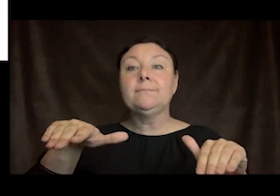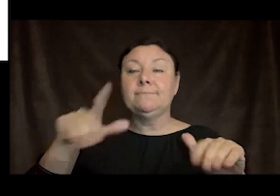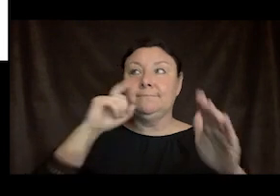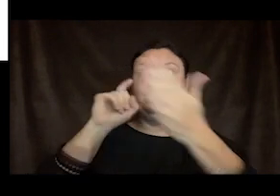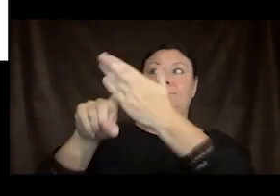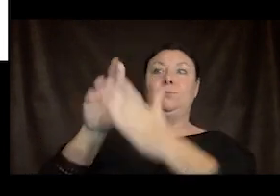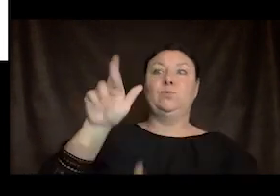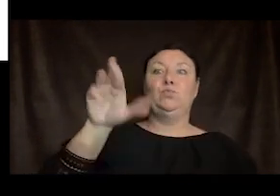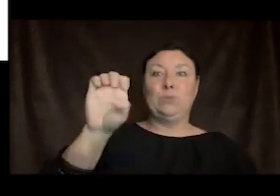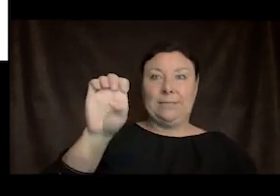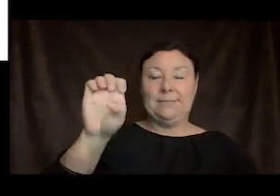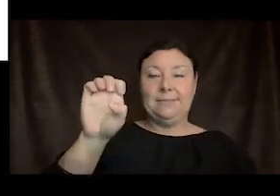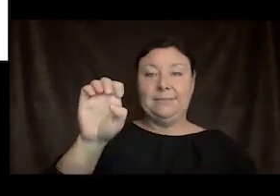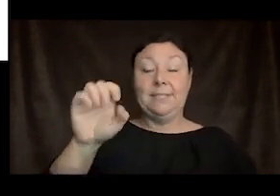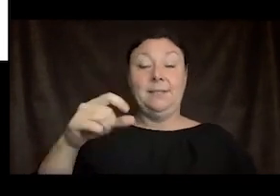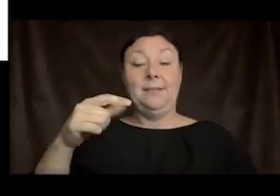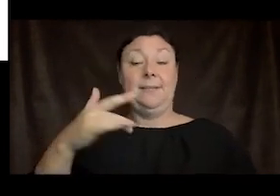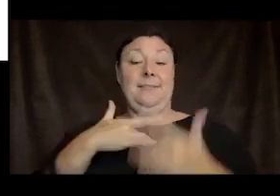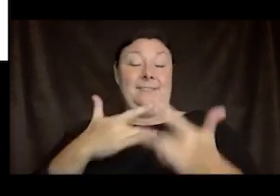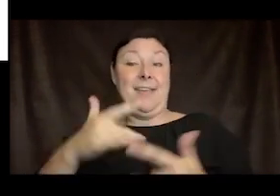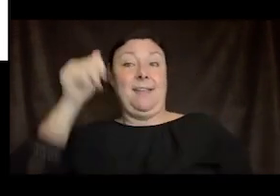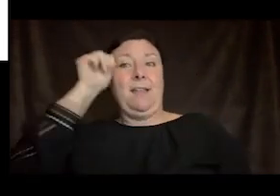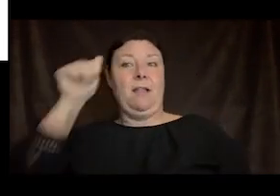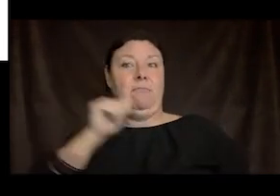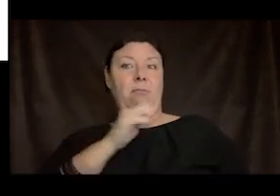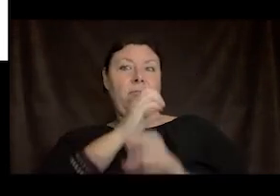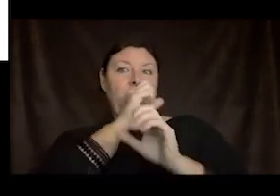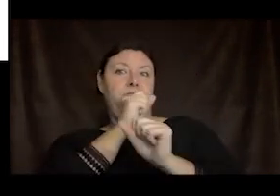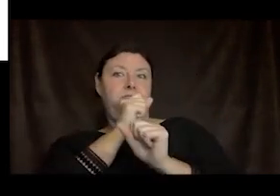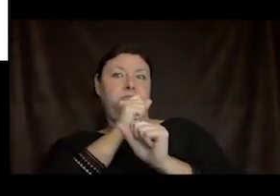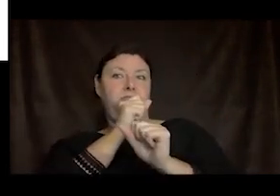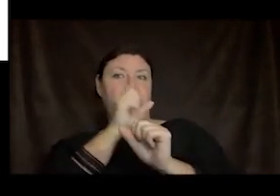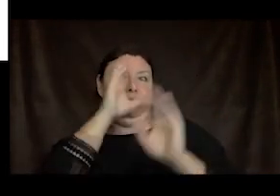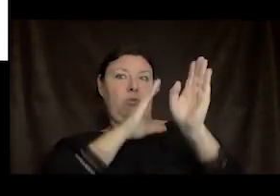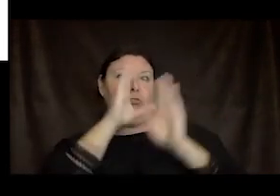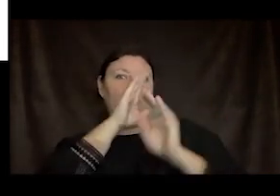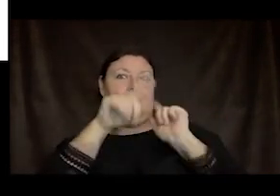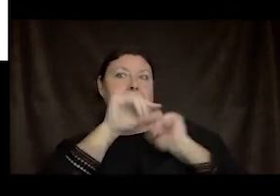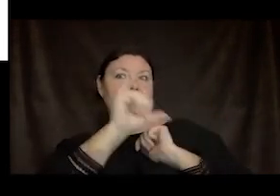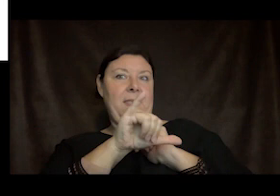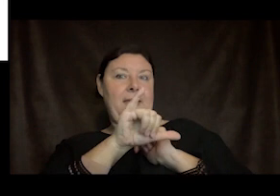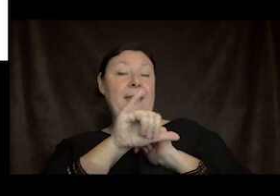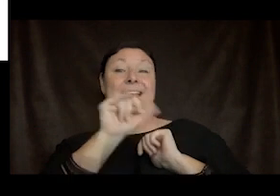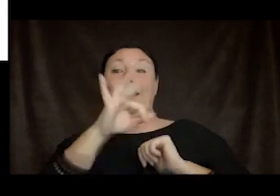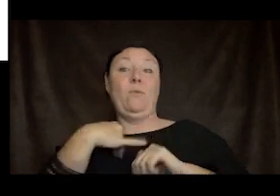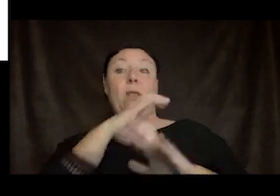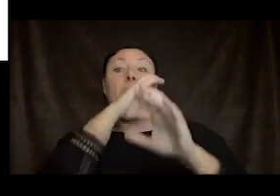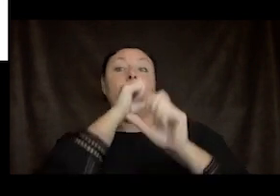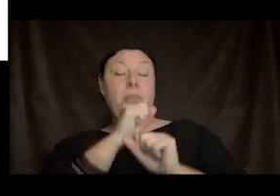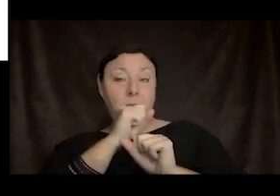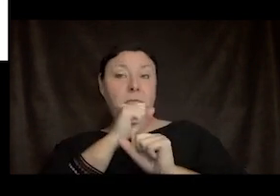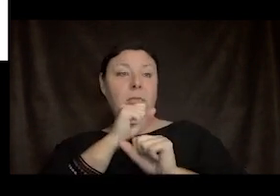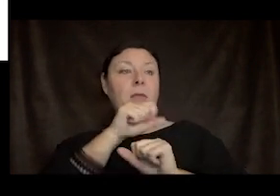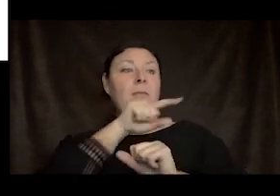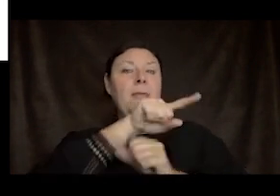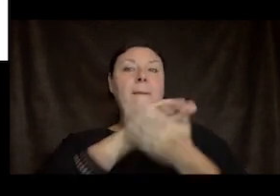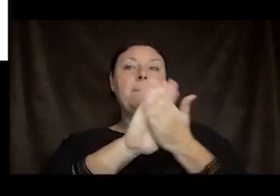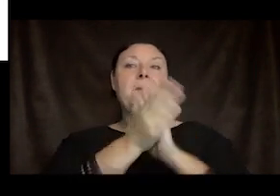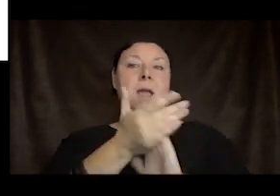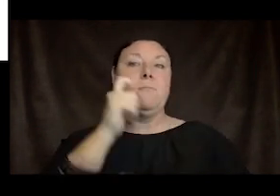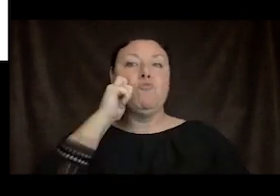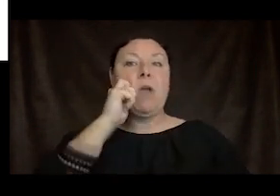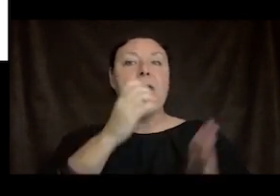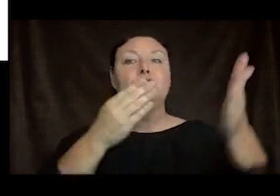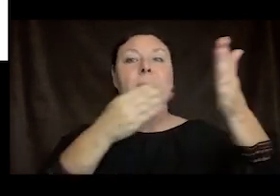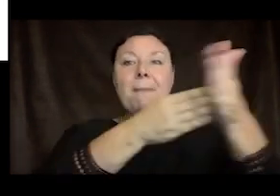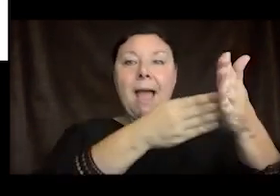But if we don't talk about it, then racial bias happens in ways that we don't anticipate or